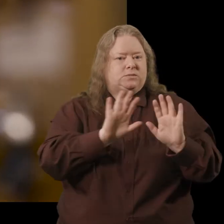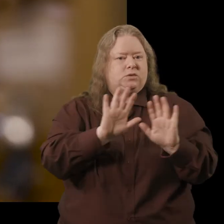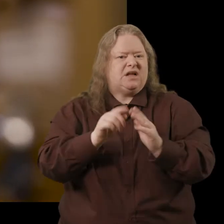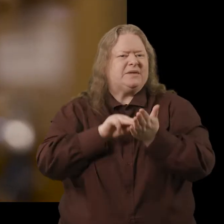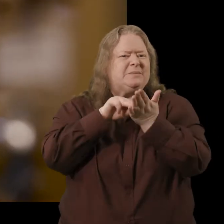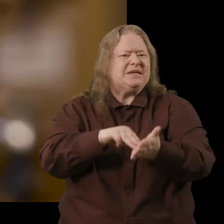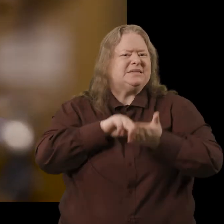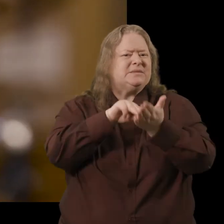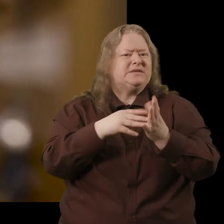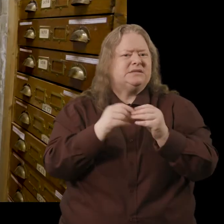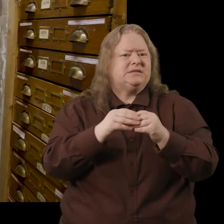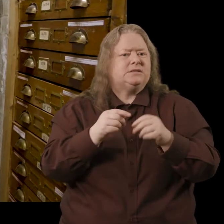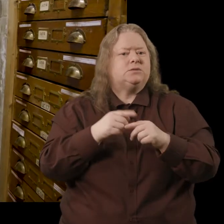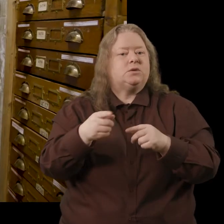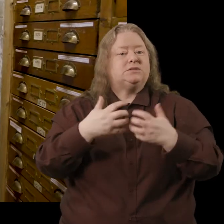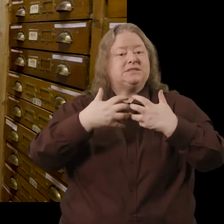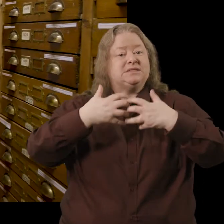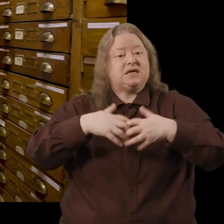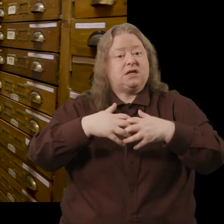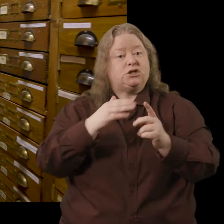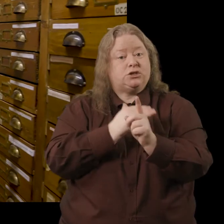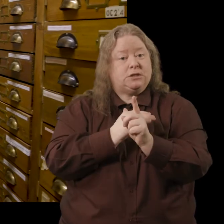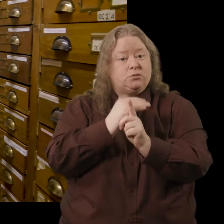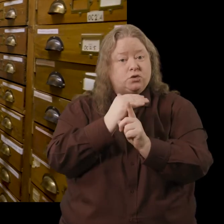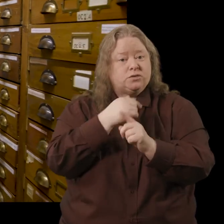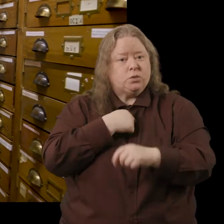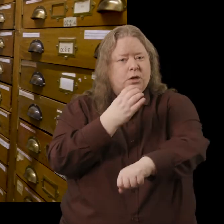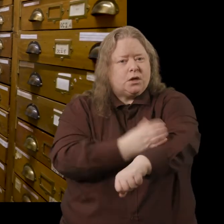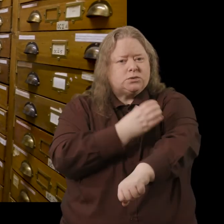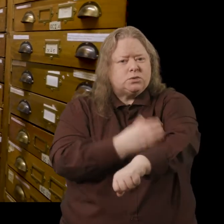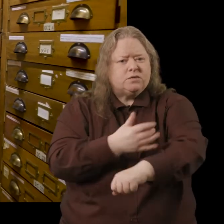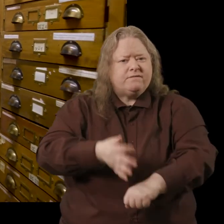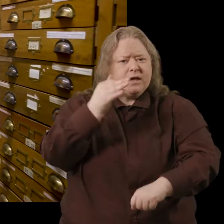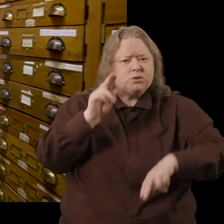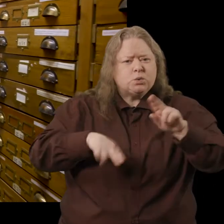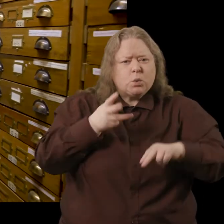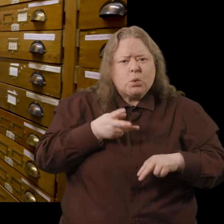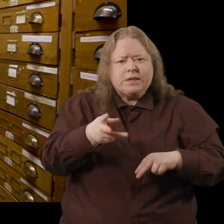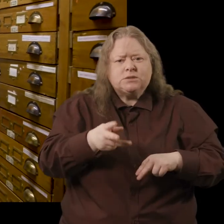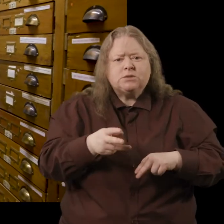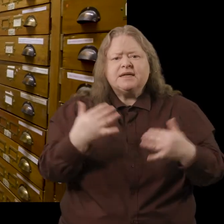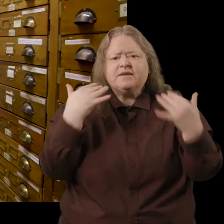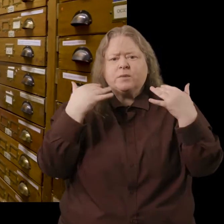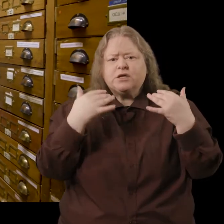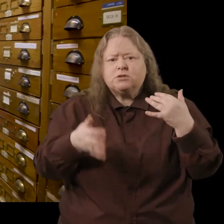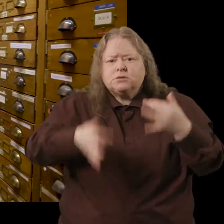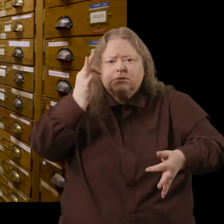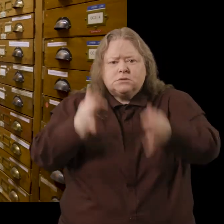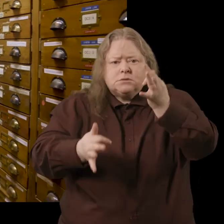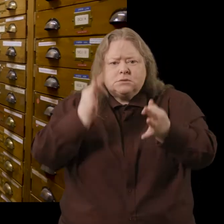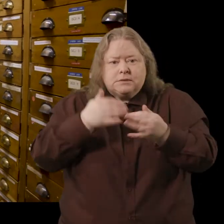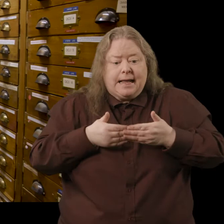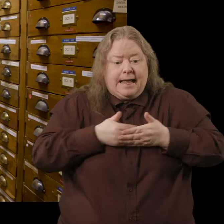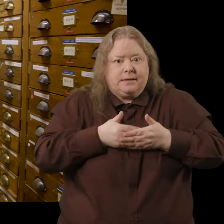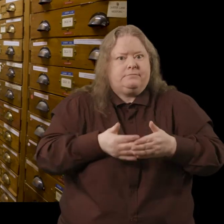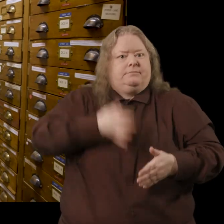objects. So as technology improves, we continue to find new ways to unlock information that's hidden in